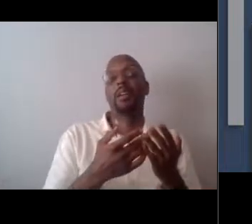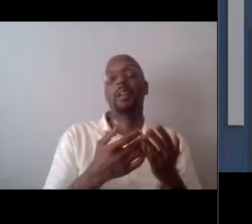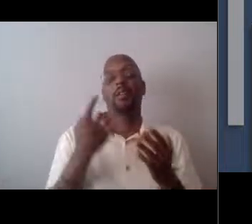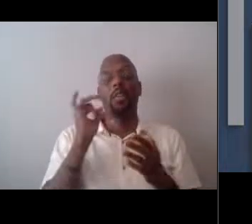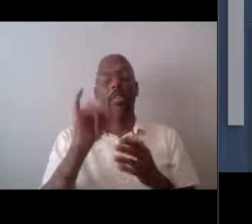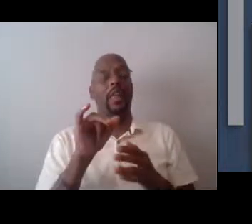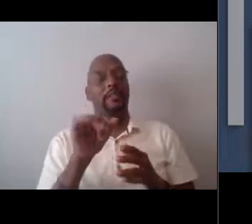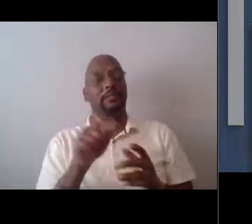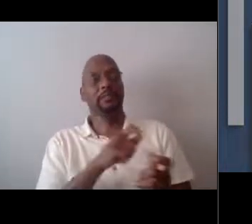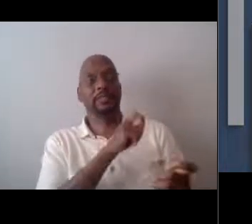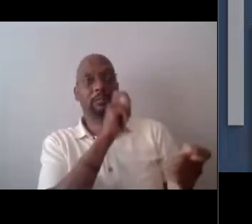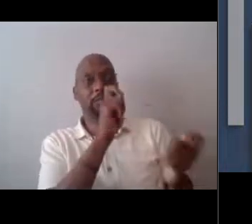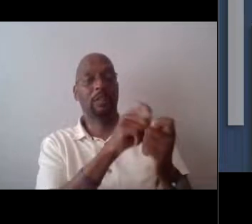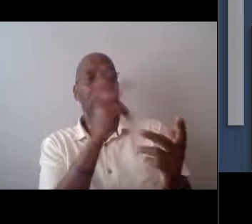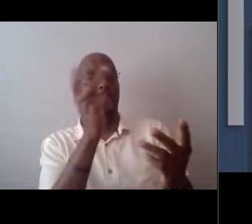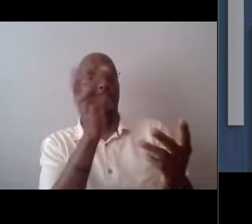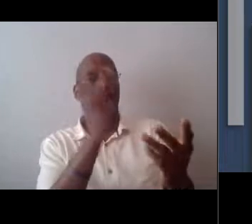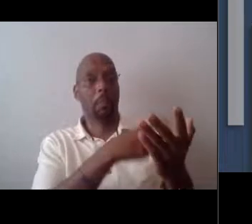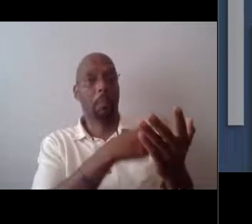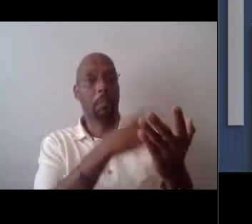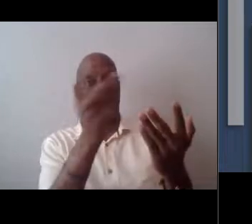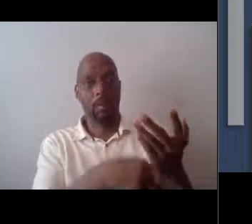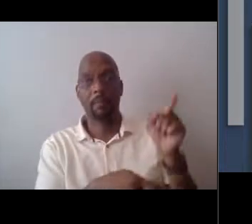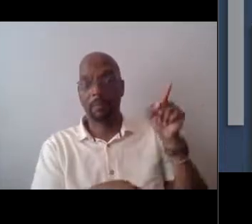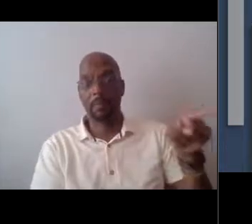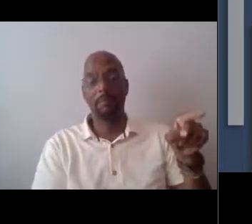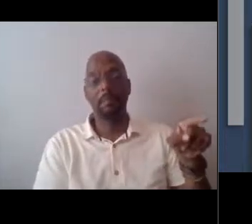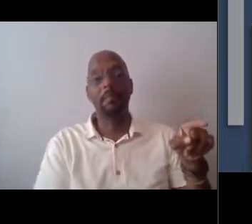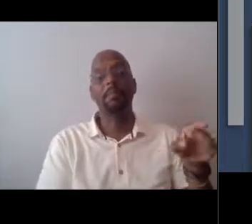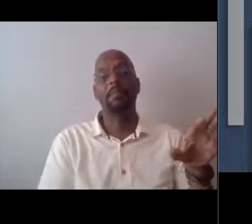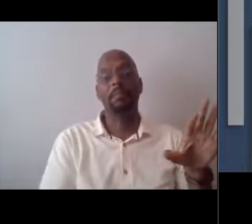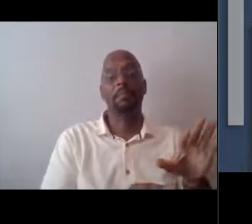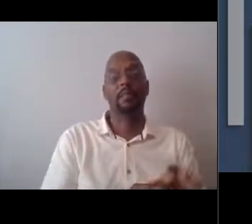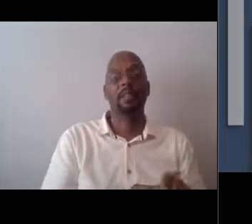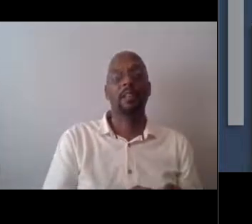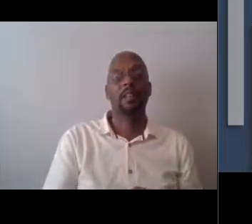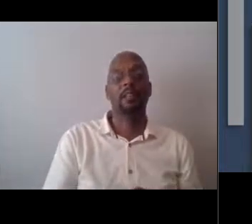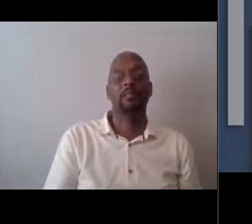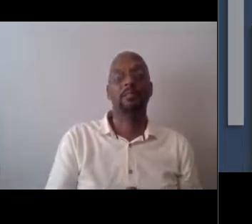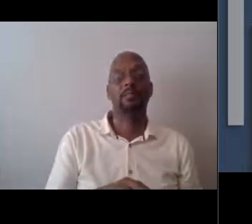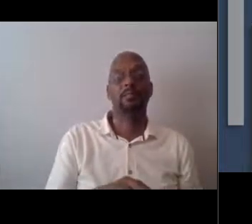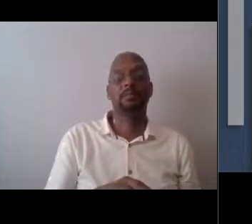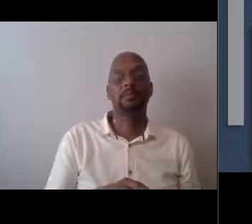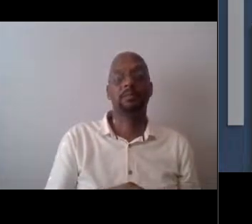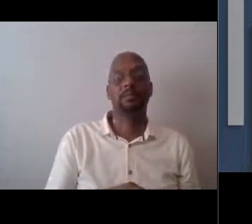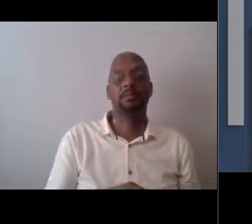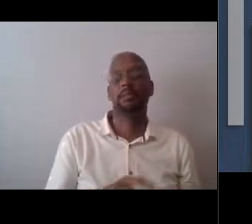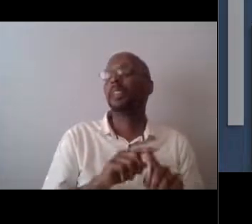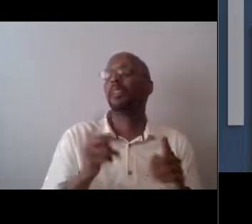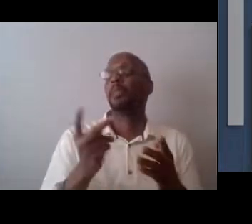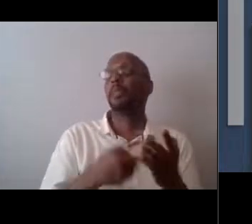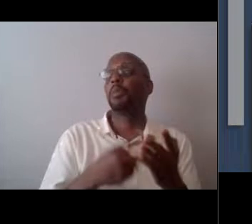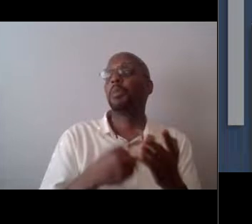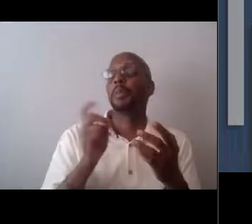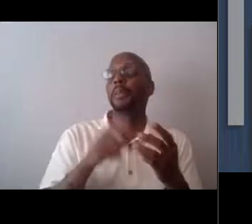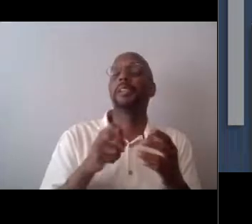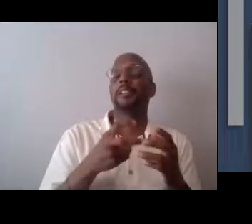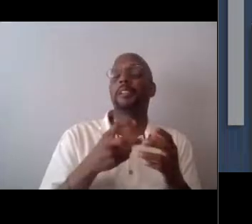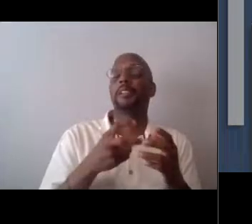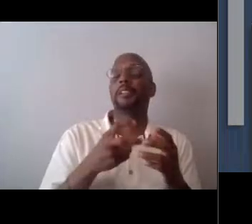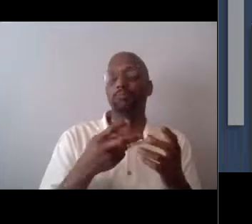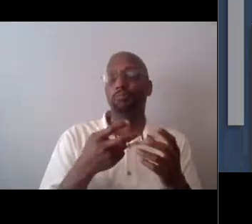program. Although I want to just really emphasize that there are different rules for different programs that we need to navigate with the